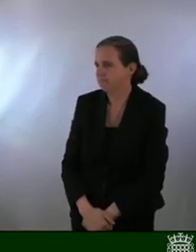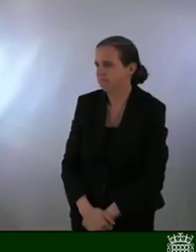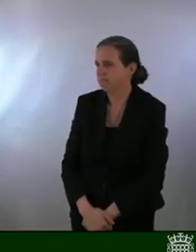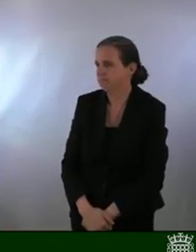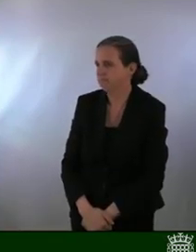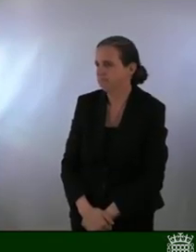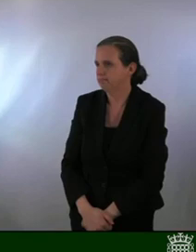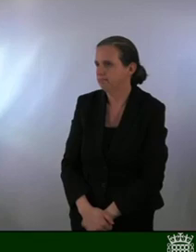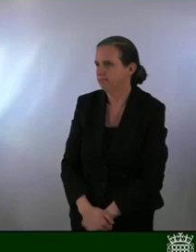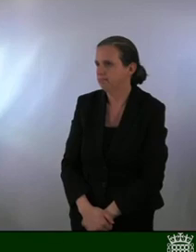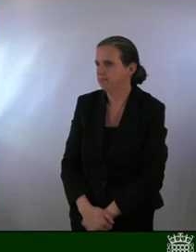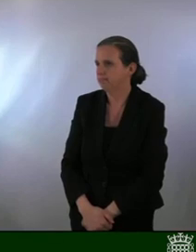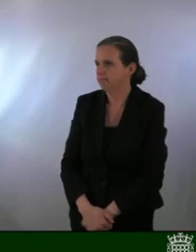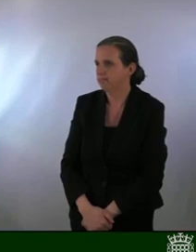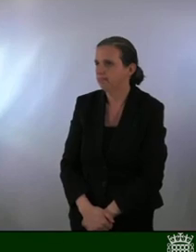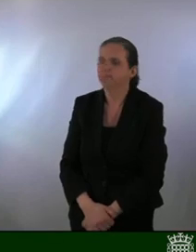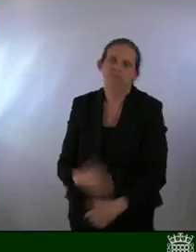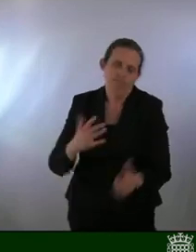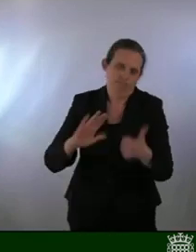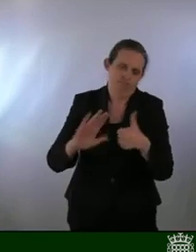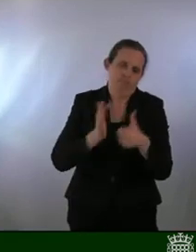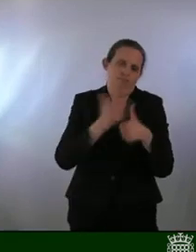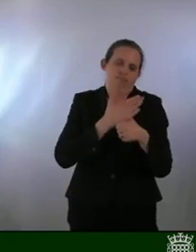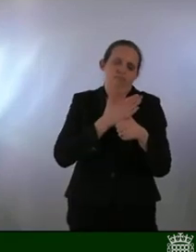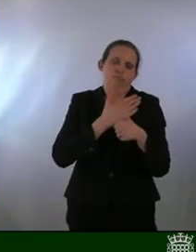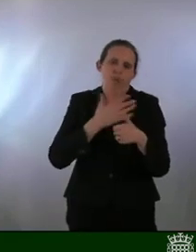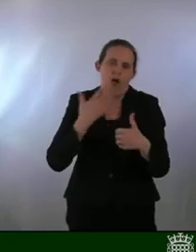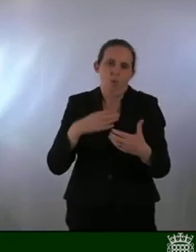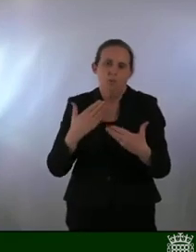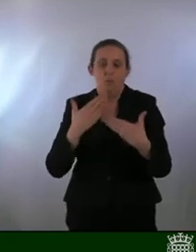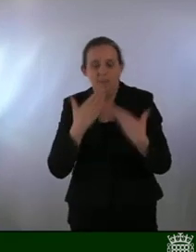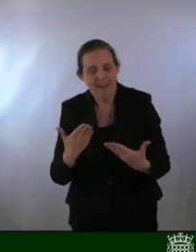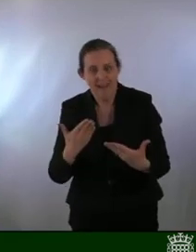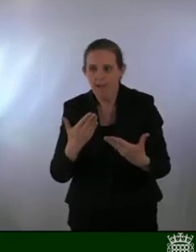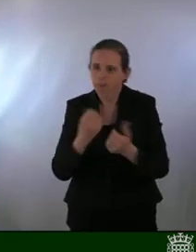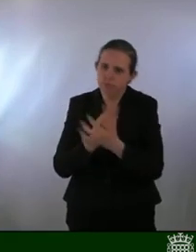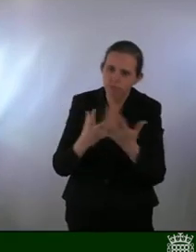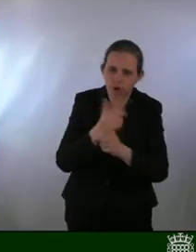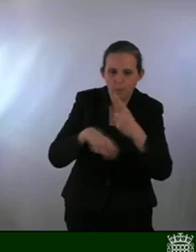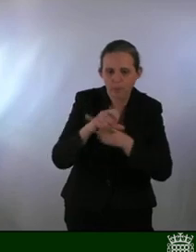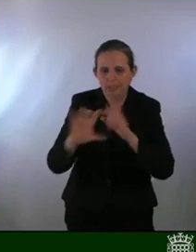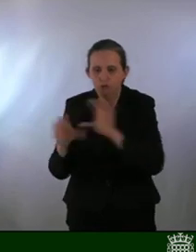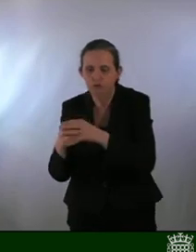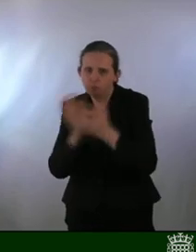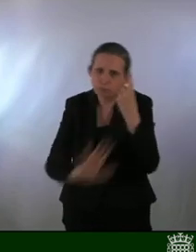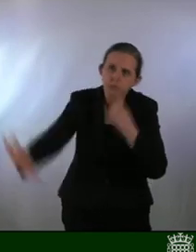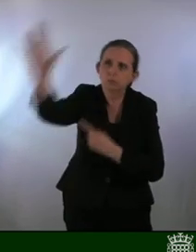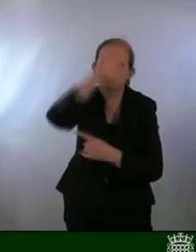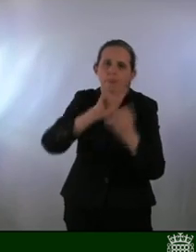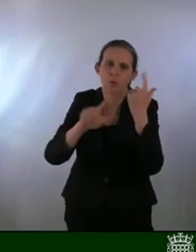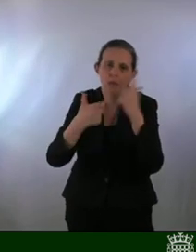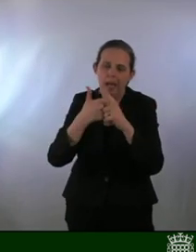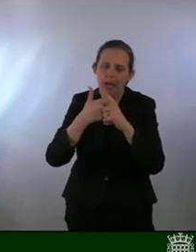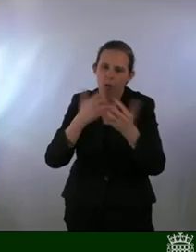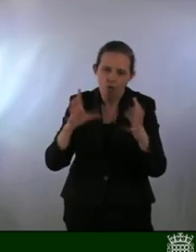with me in thanking the thousands of local community groups who are already mobilising in order to deal with what